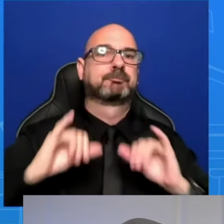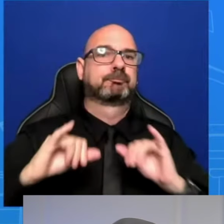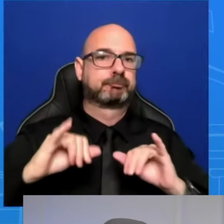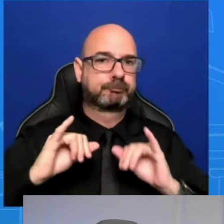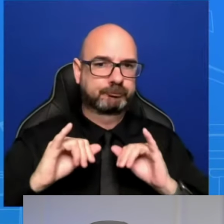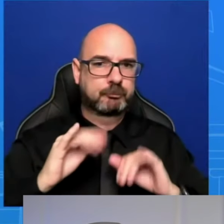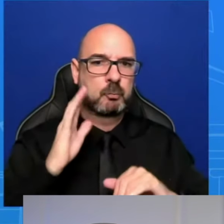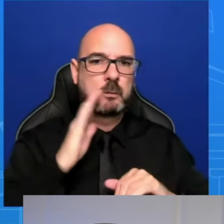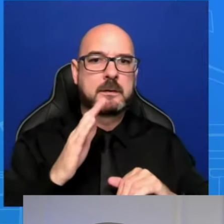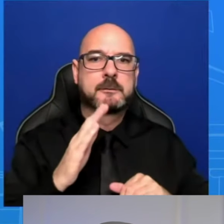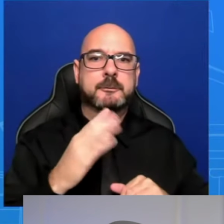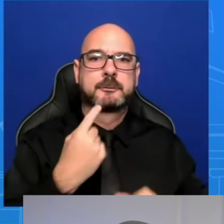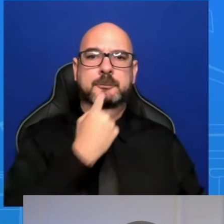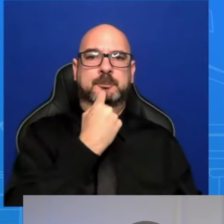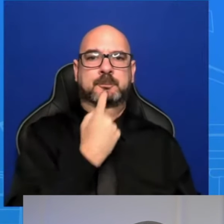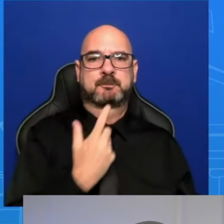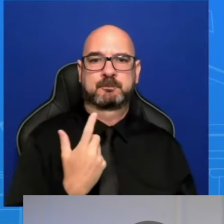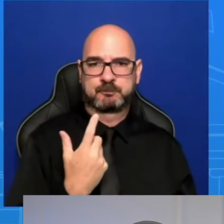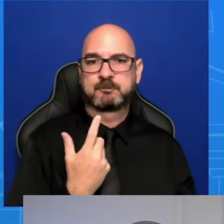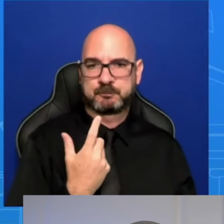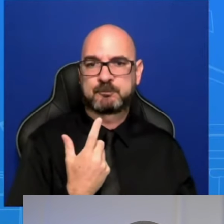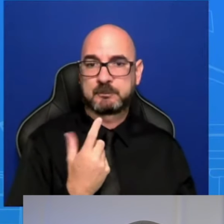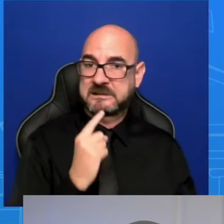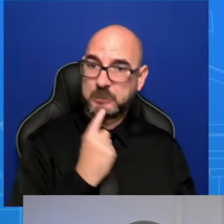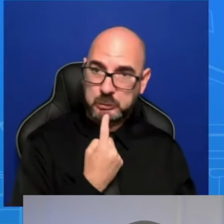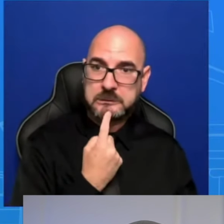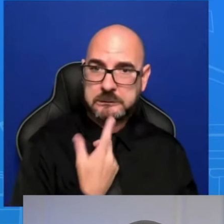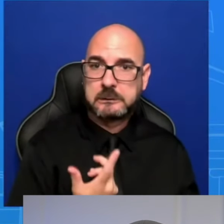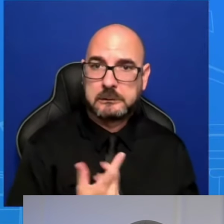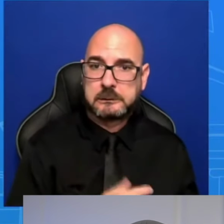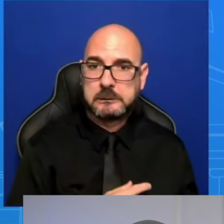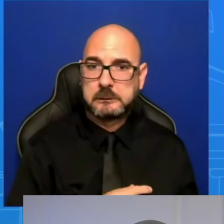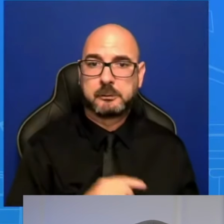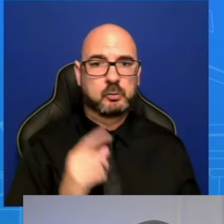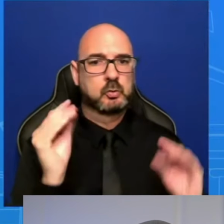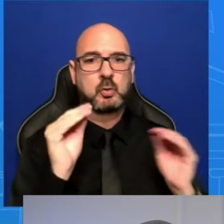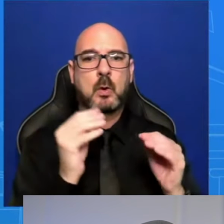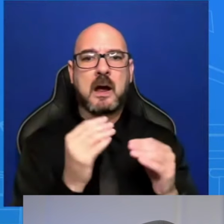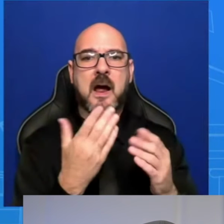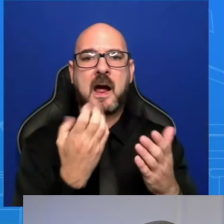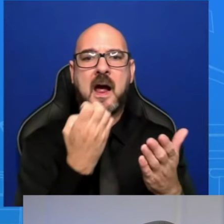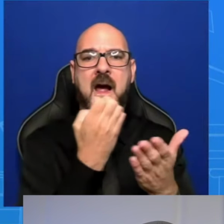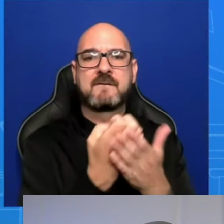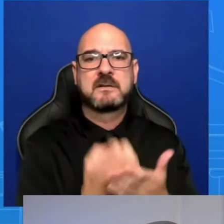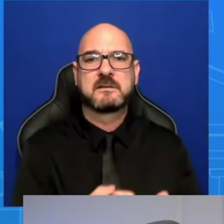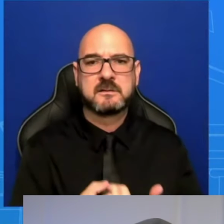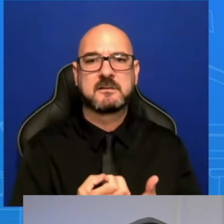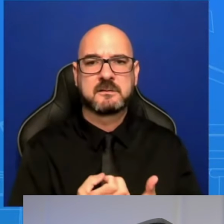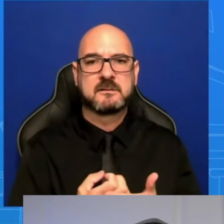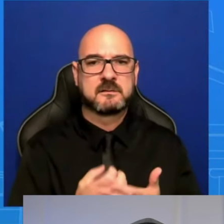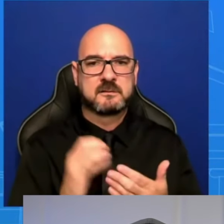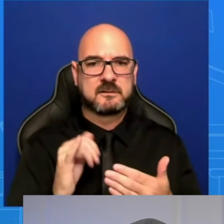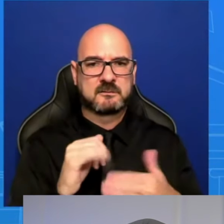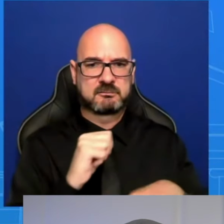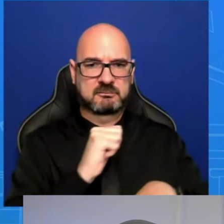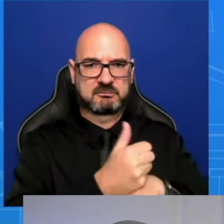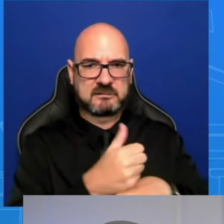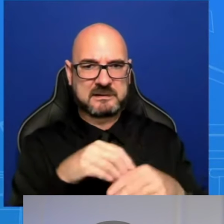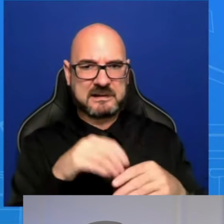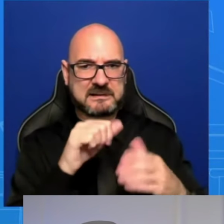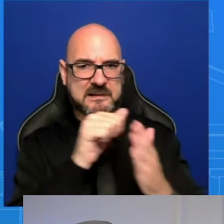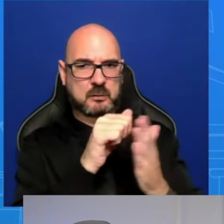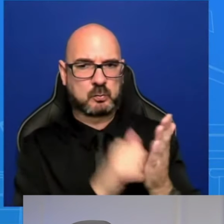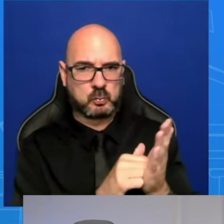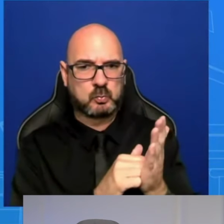unfreezing, none of that fund, none of those funds, funds set up in an account, by the way, by the previous administration, goes directly to the Supreme Leader,